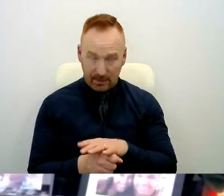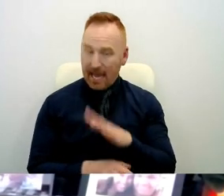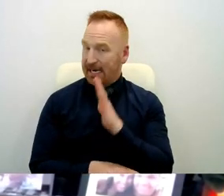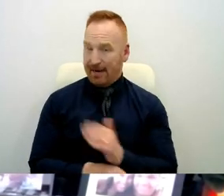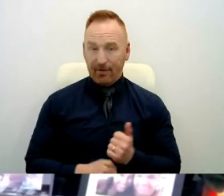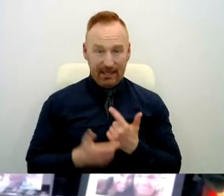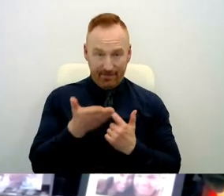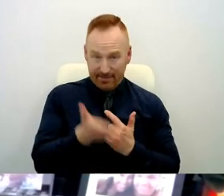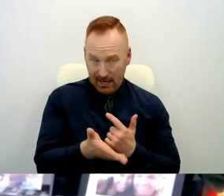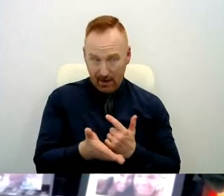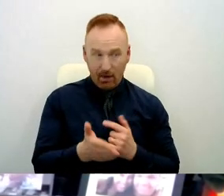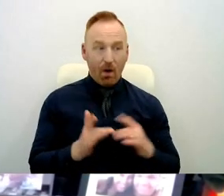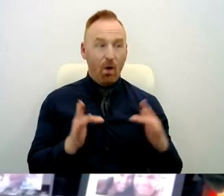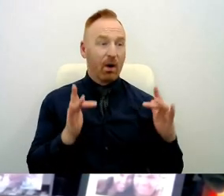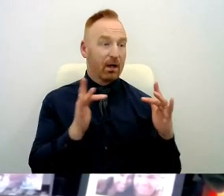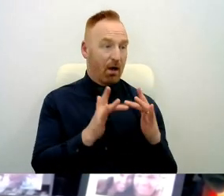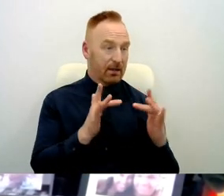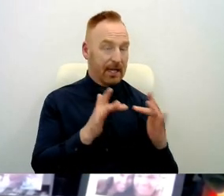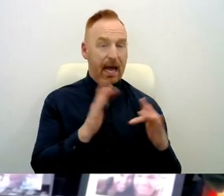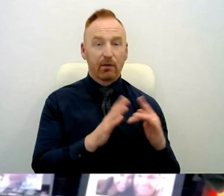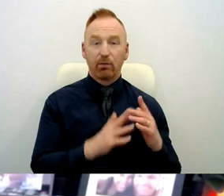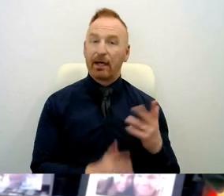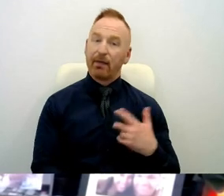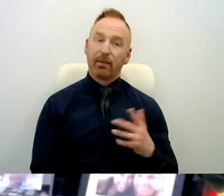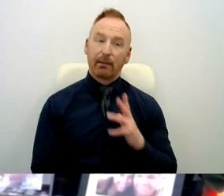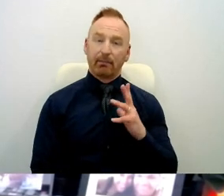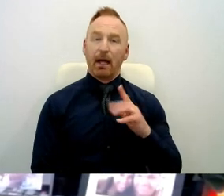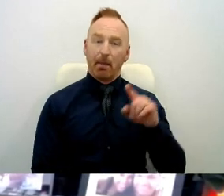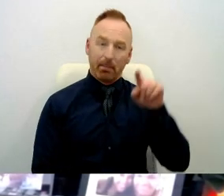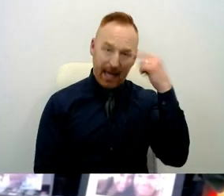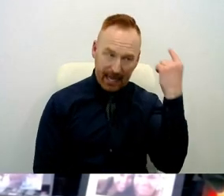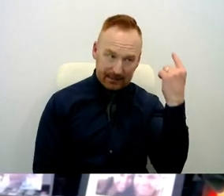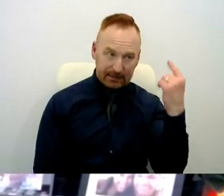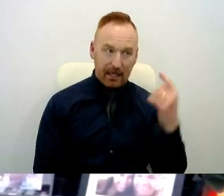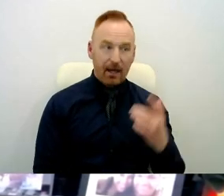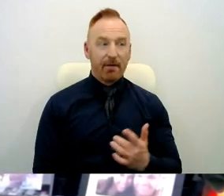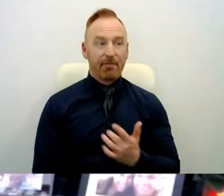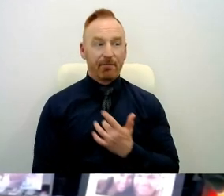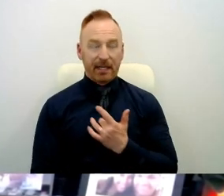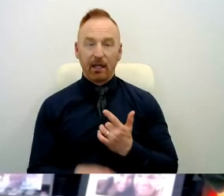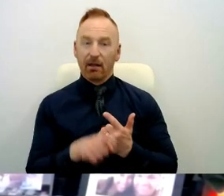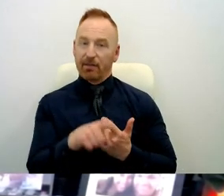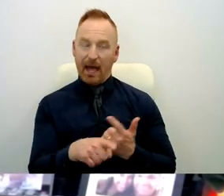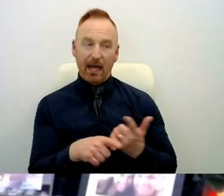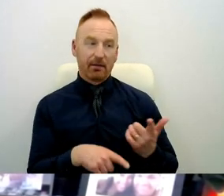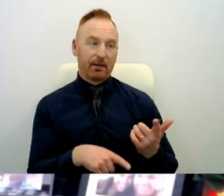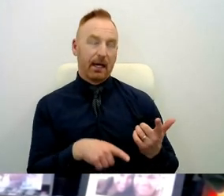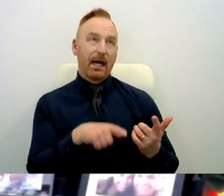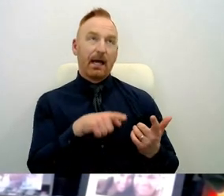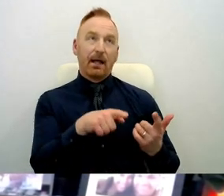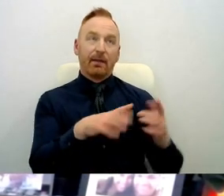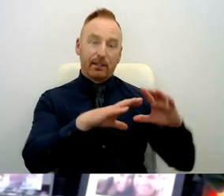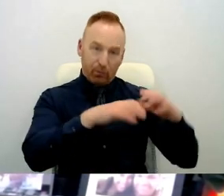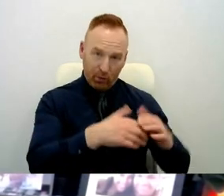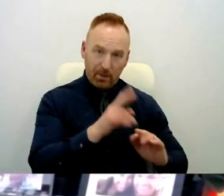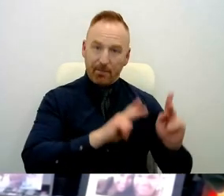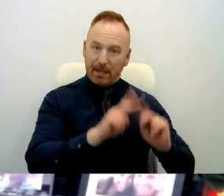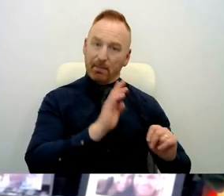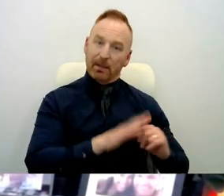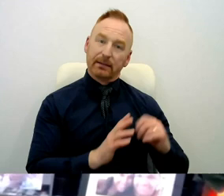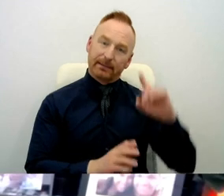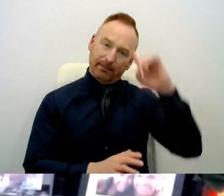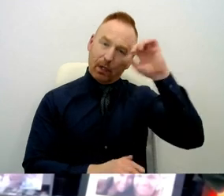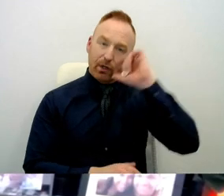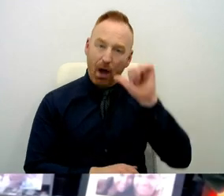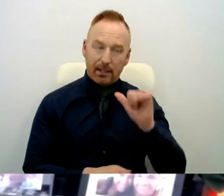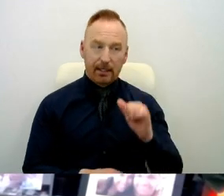been in contact with well-disposed Blacks would find the disgust felt toward them unintelligible," she said.